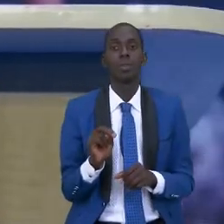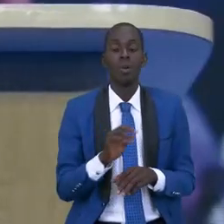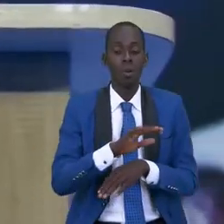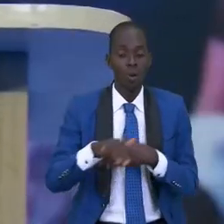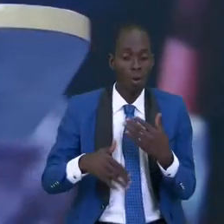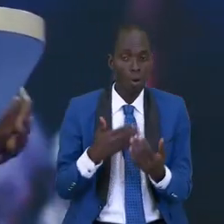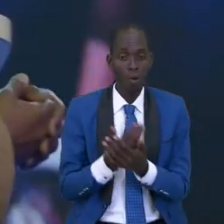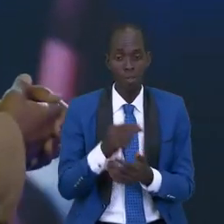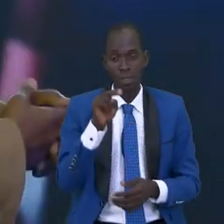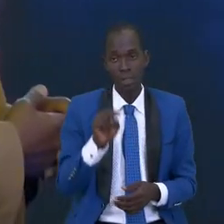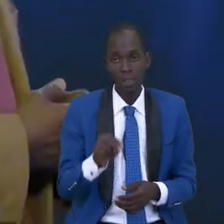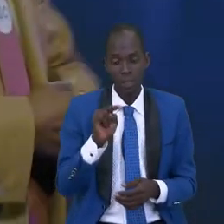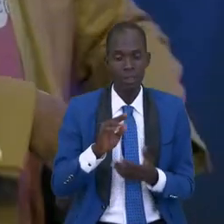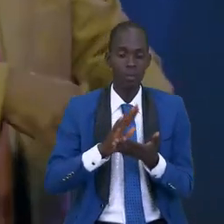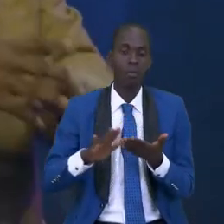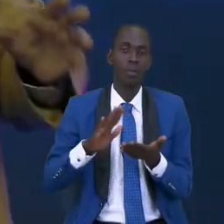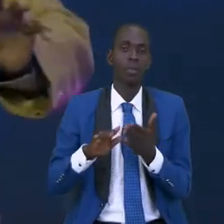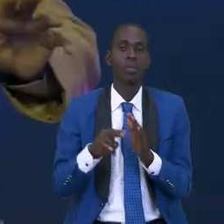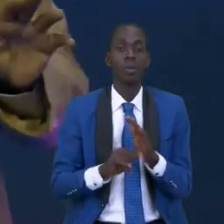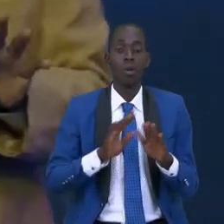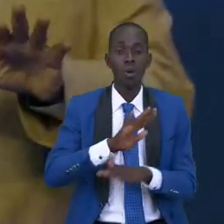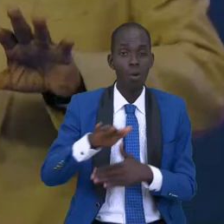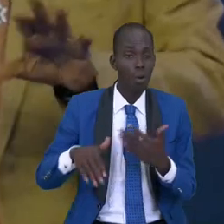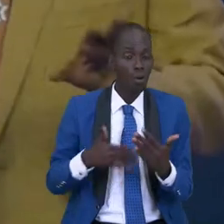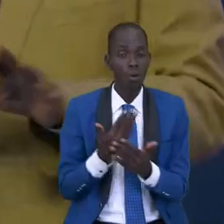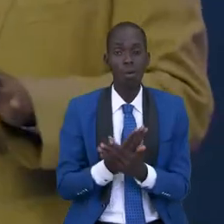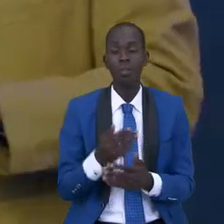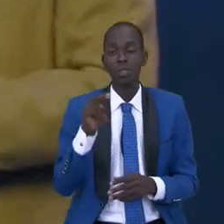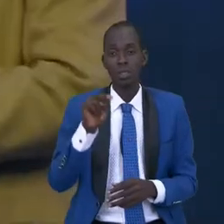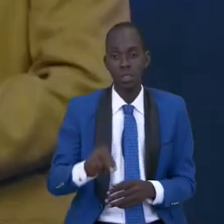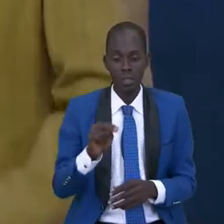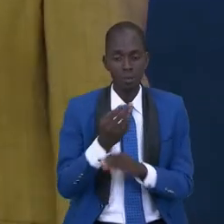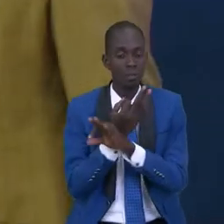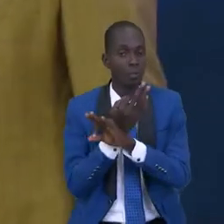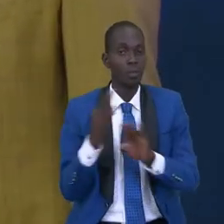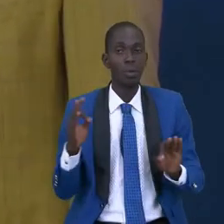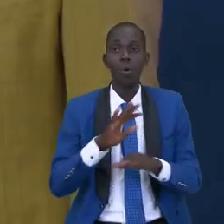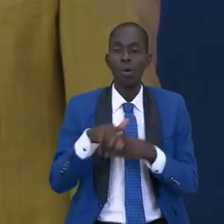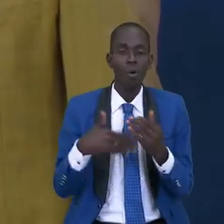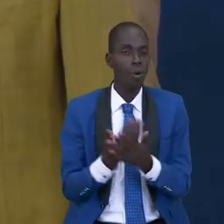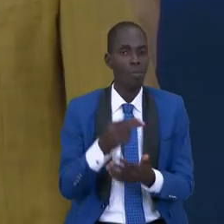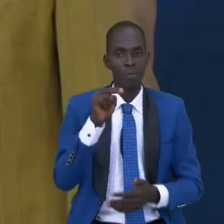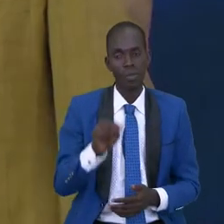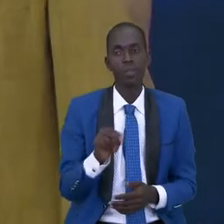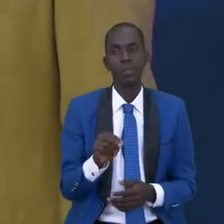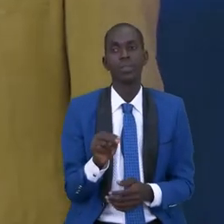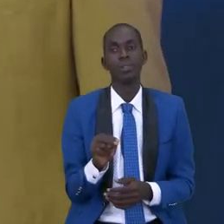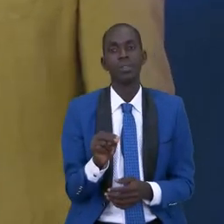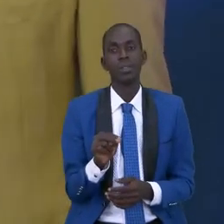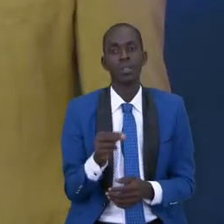All need forgiveness. All need freedom. All need